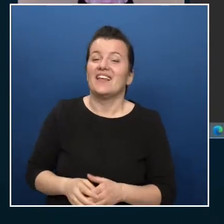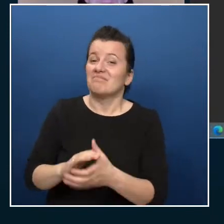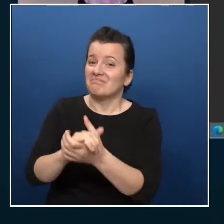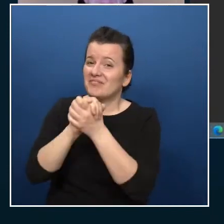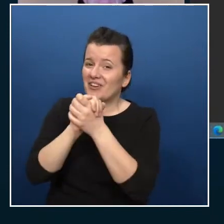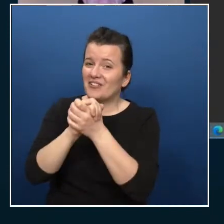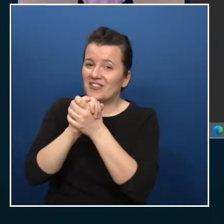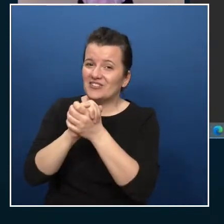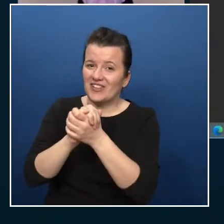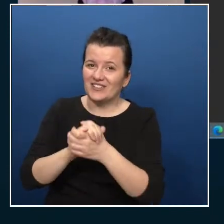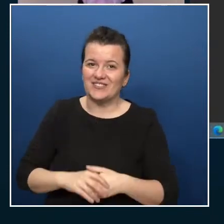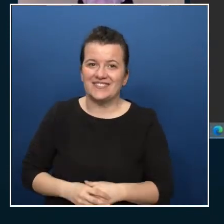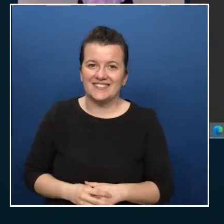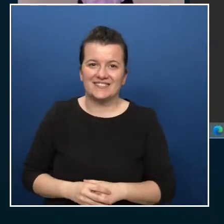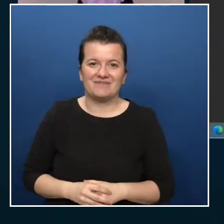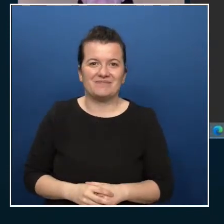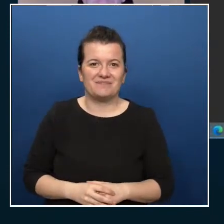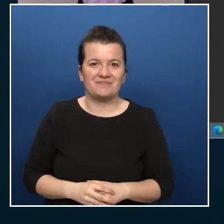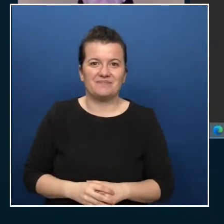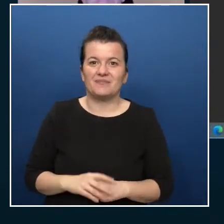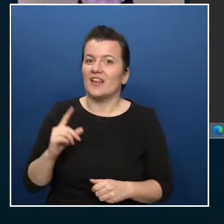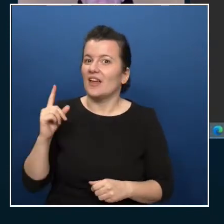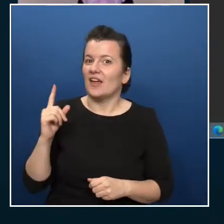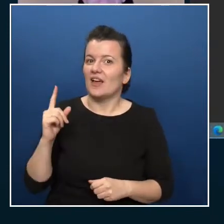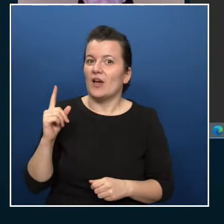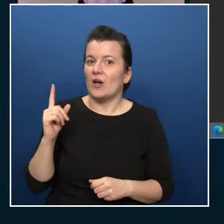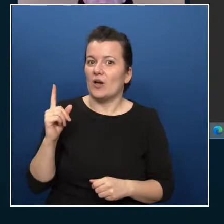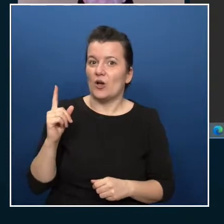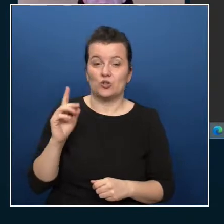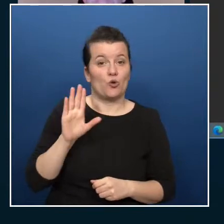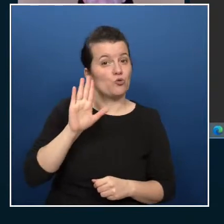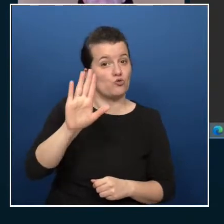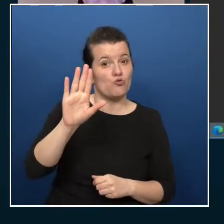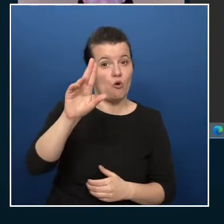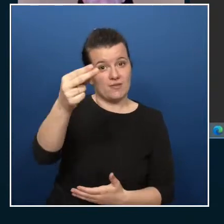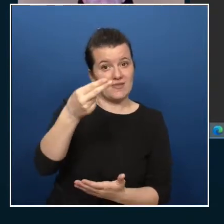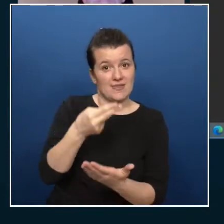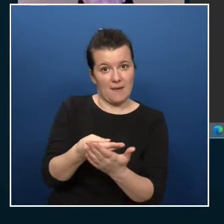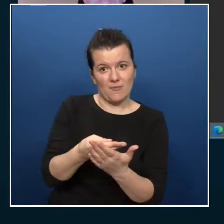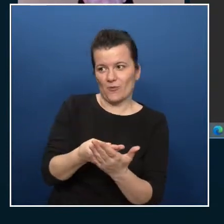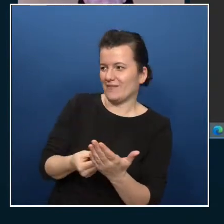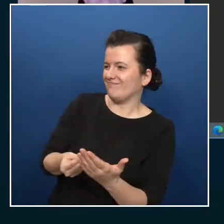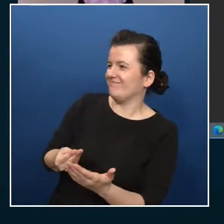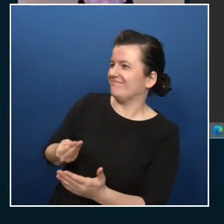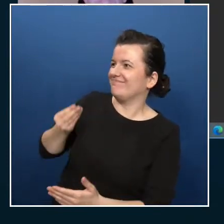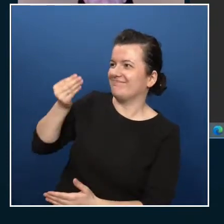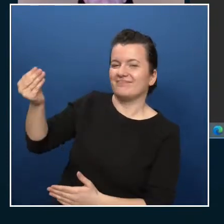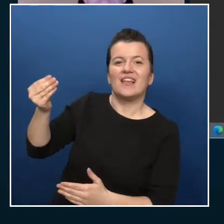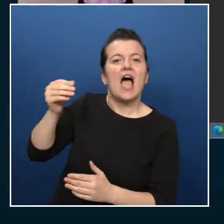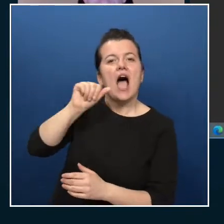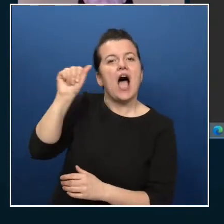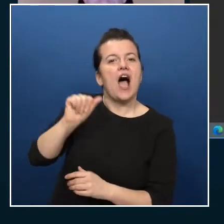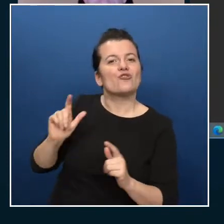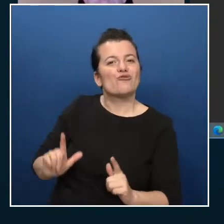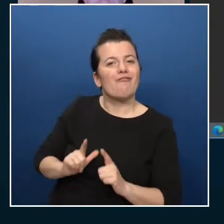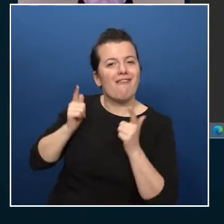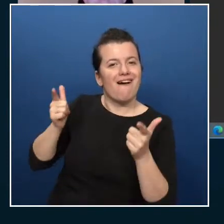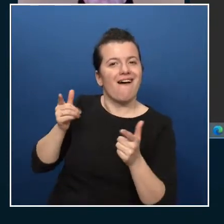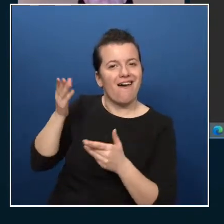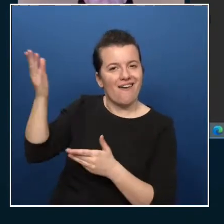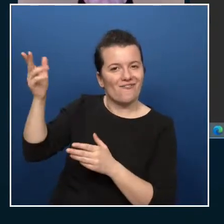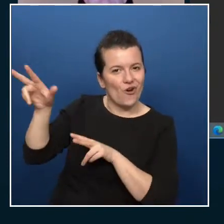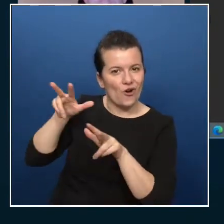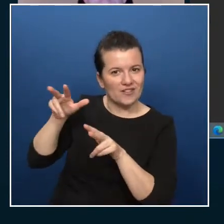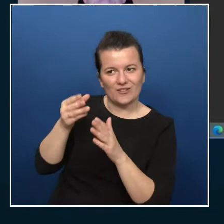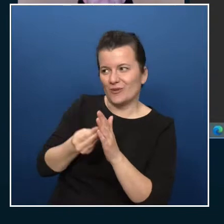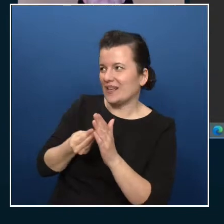We will give your name to the Azure Live event people and make sure that VIP package finds